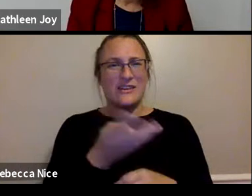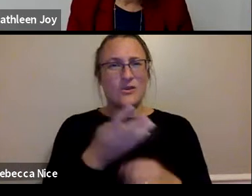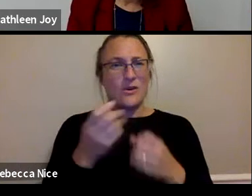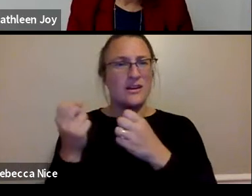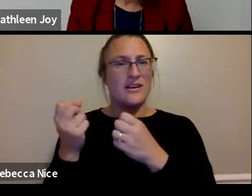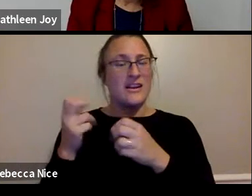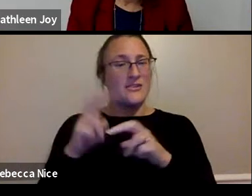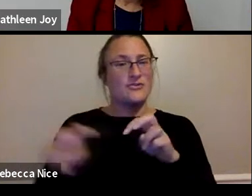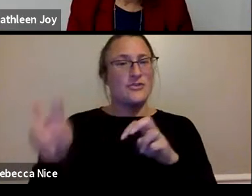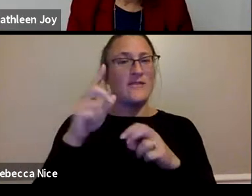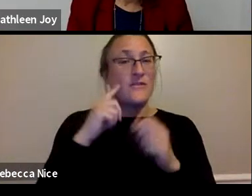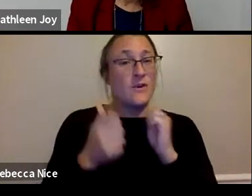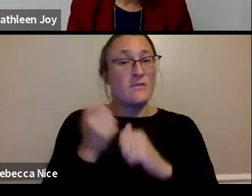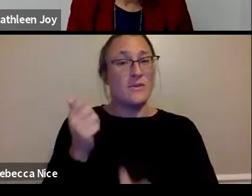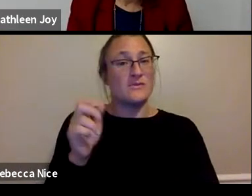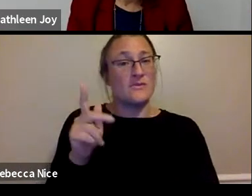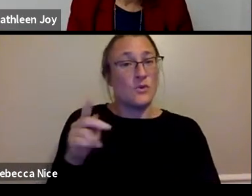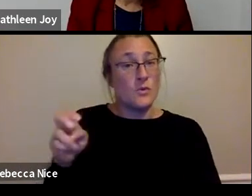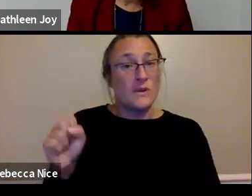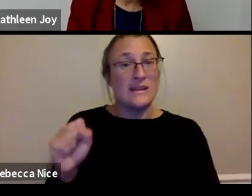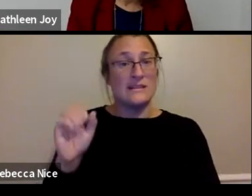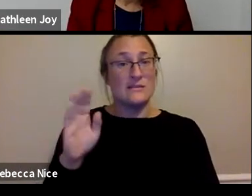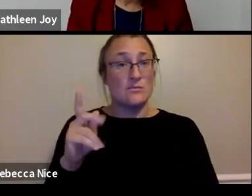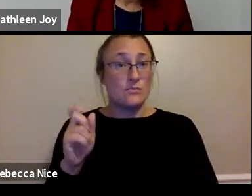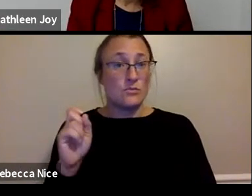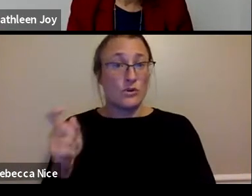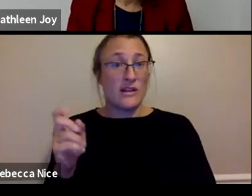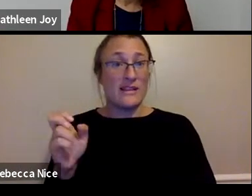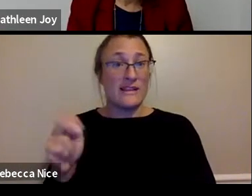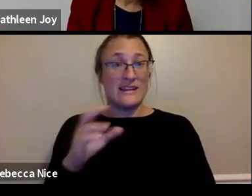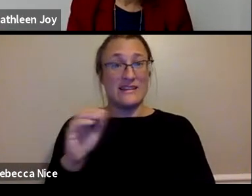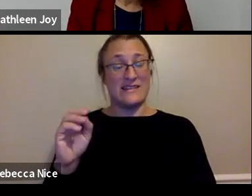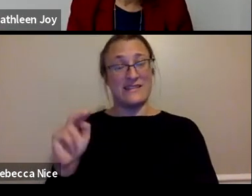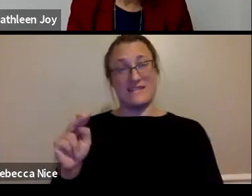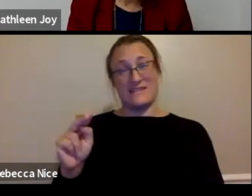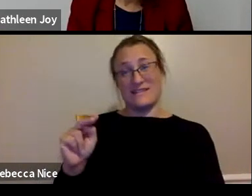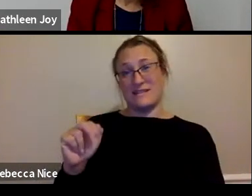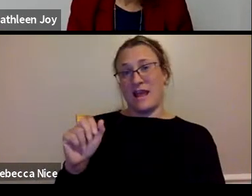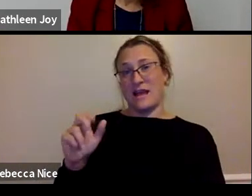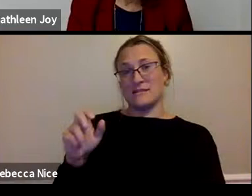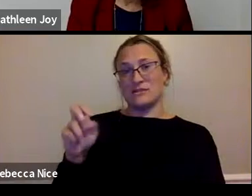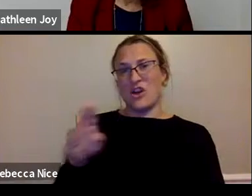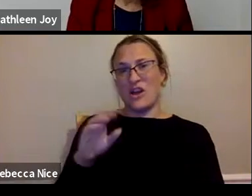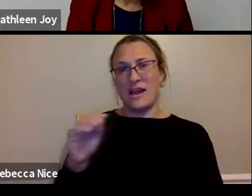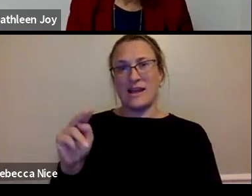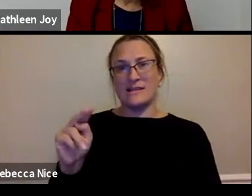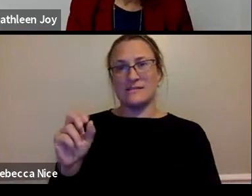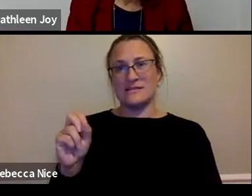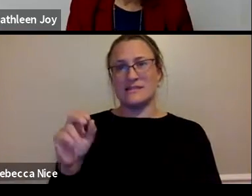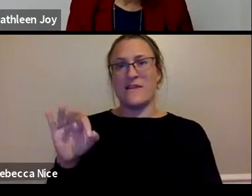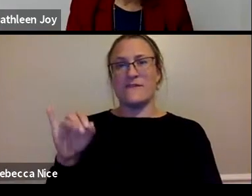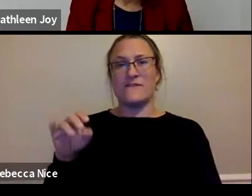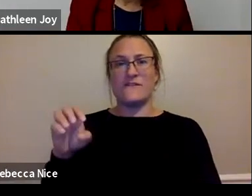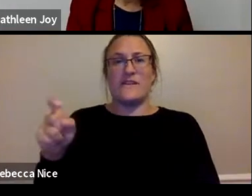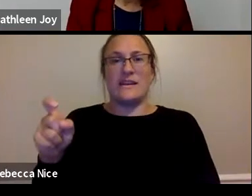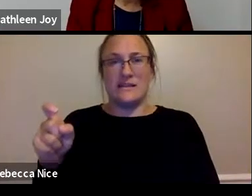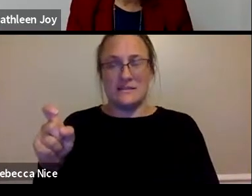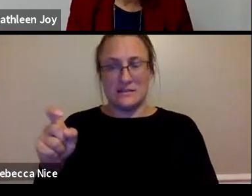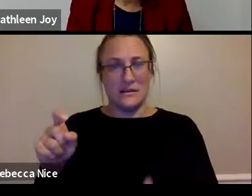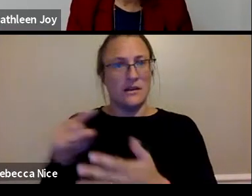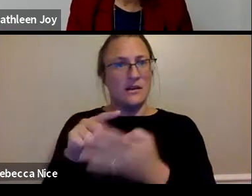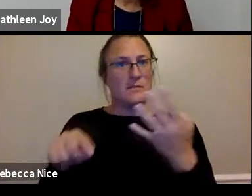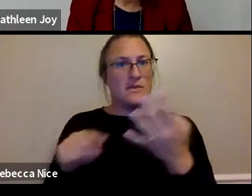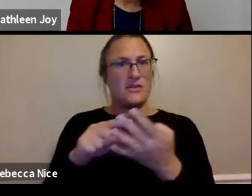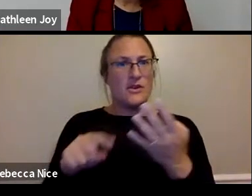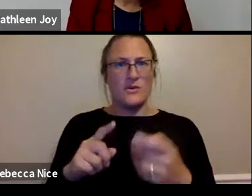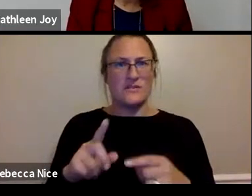of Queens, Brooklyn, as well as Nassau and Suffolk counties, the N&W line extension, for example, is only a